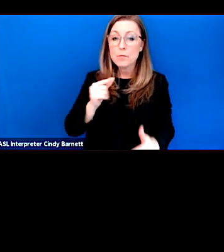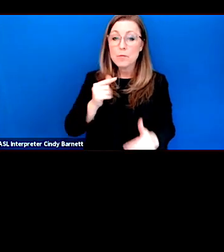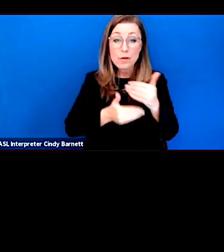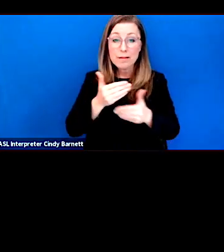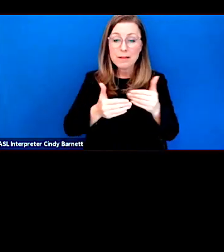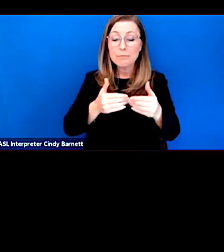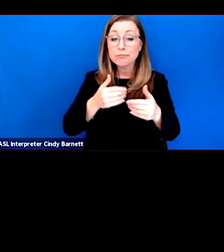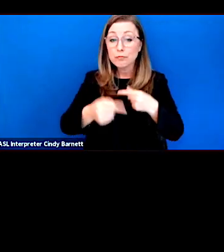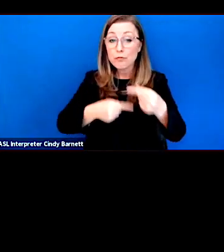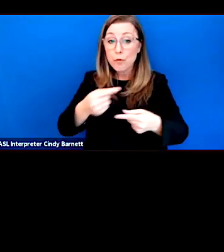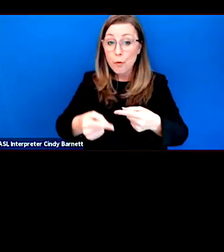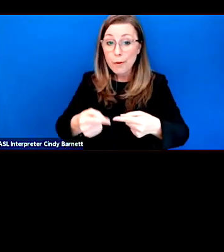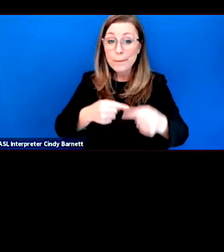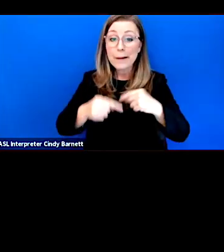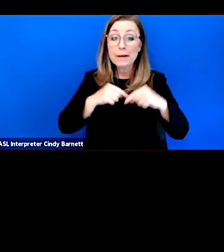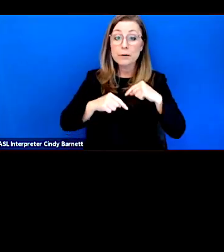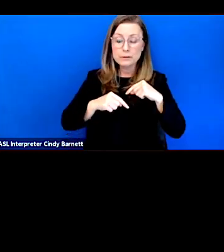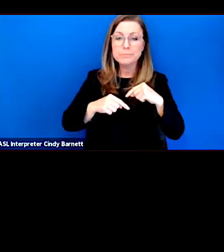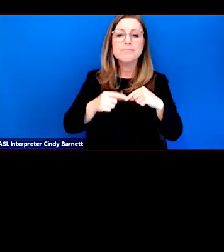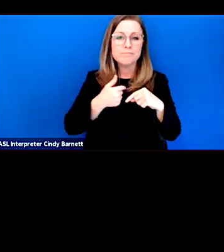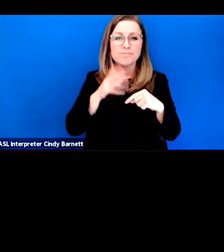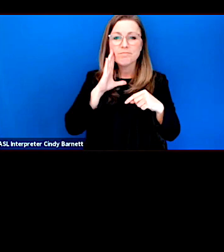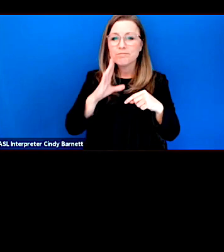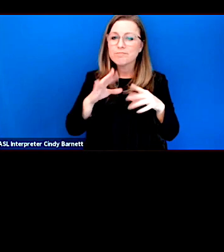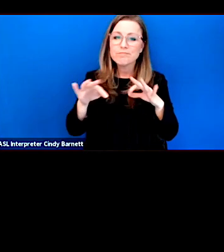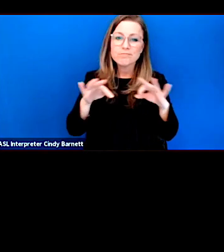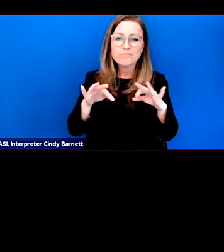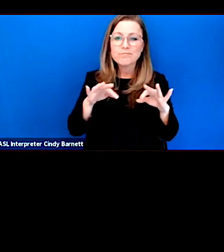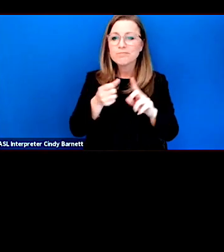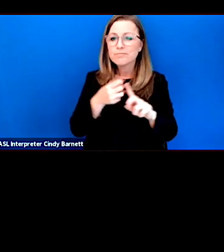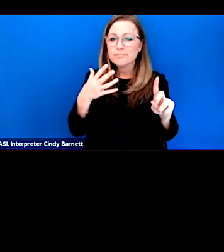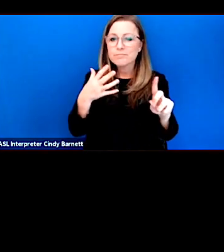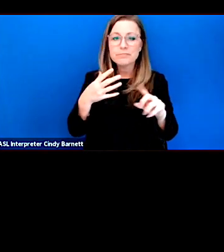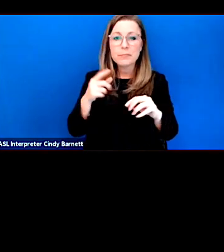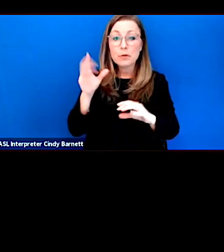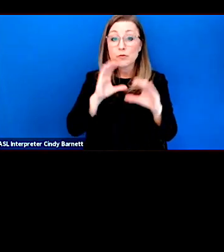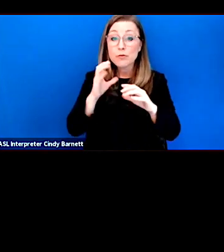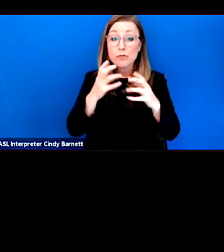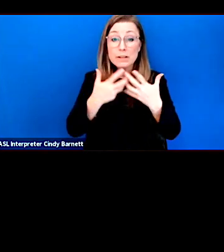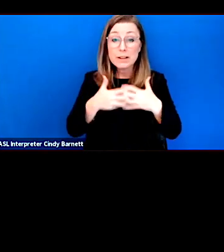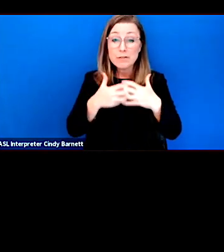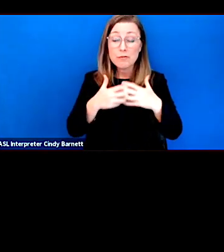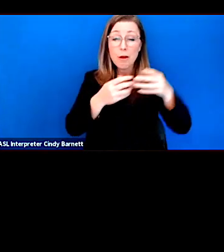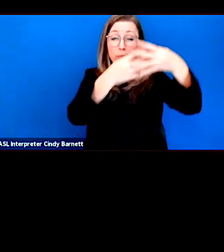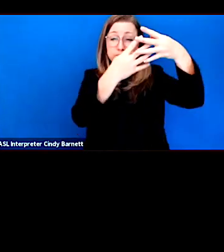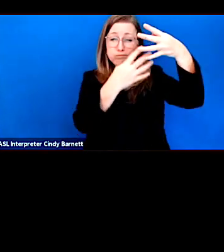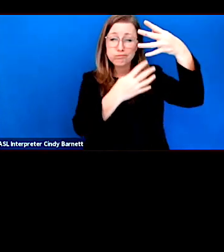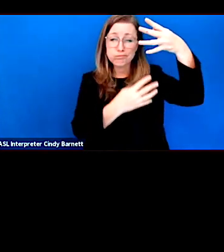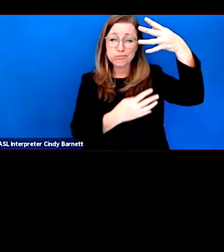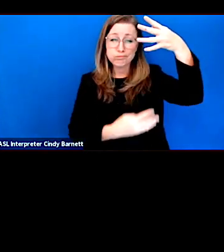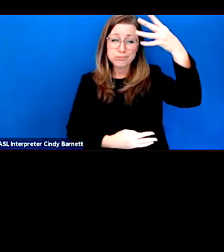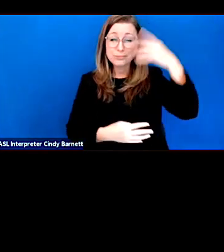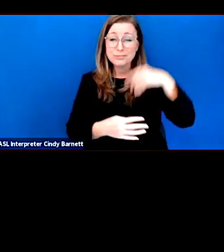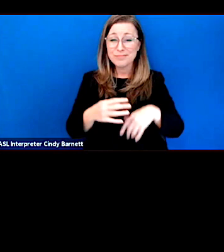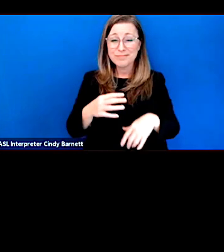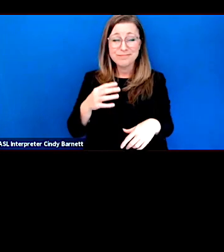you manage going through search engines with over 17,000 results, 15,000 results. And that's something that I'll cover